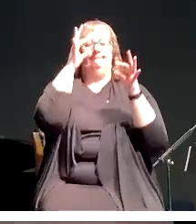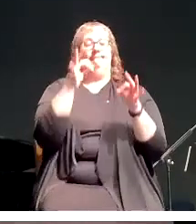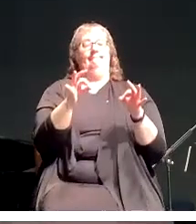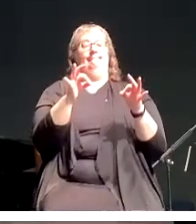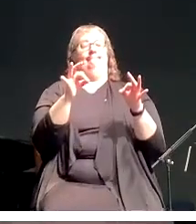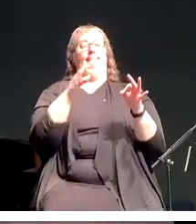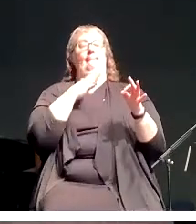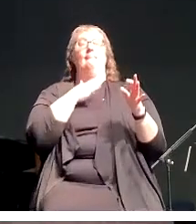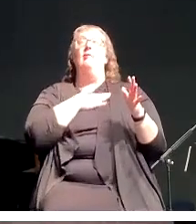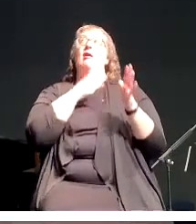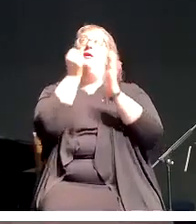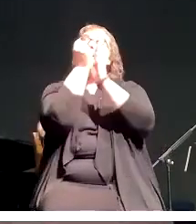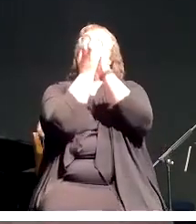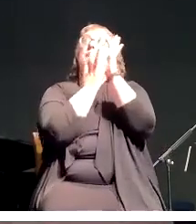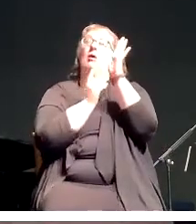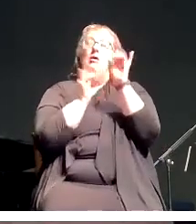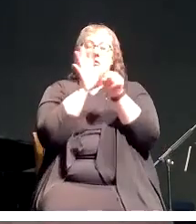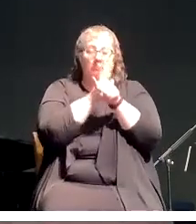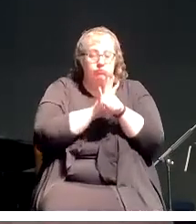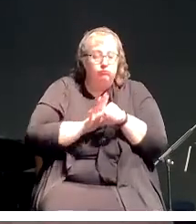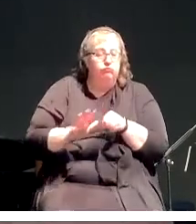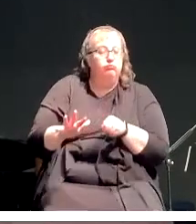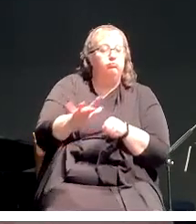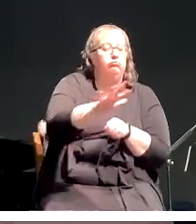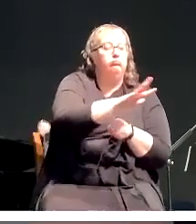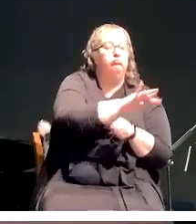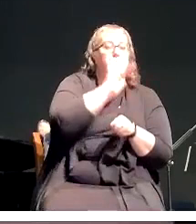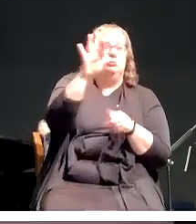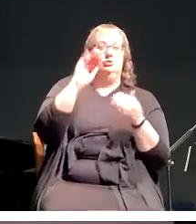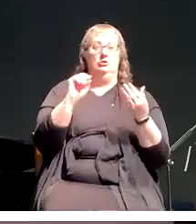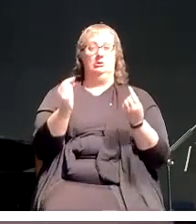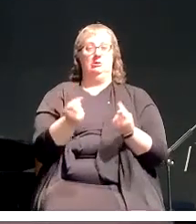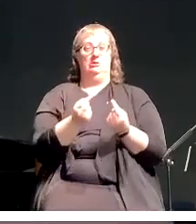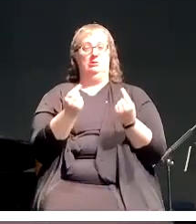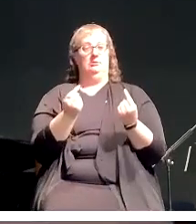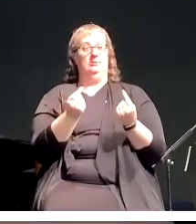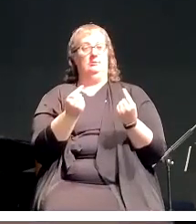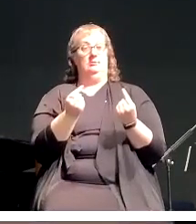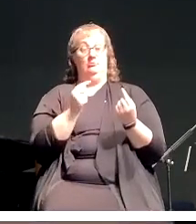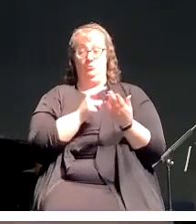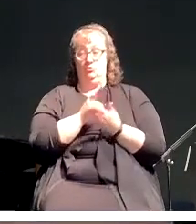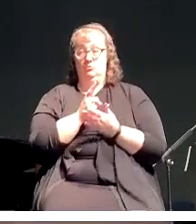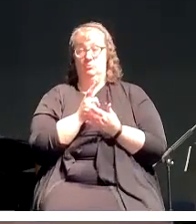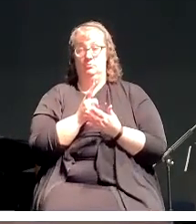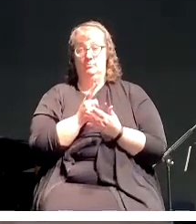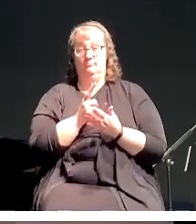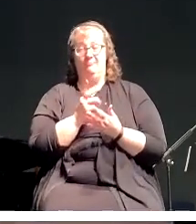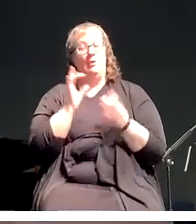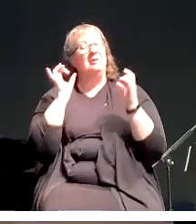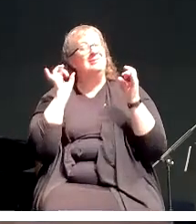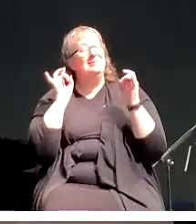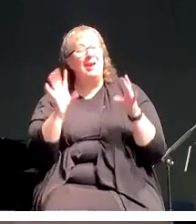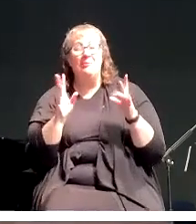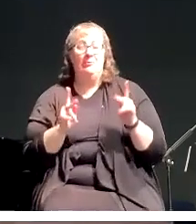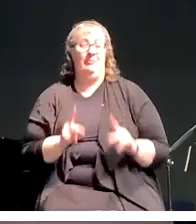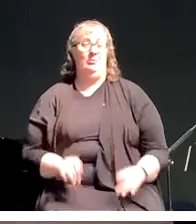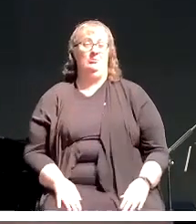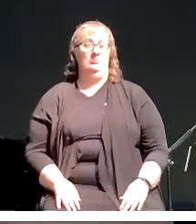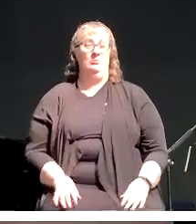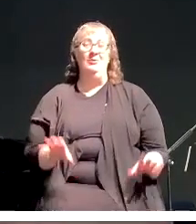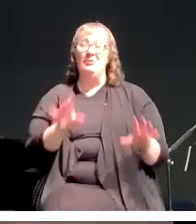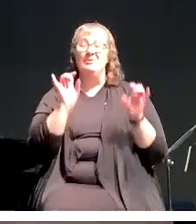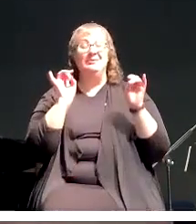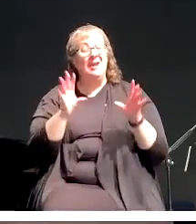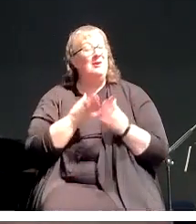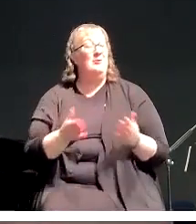say that my blood is going to cover your sins. Because the truth is, we're terrible people, and we do terrible